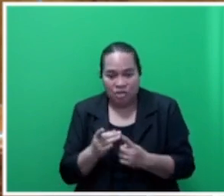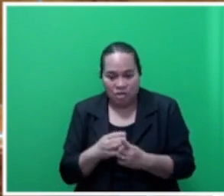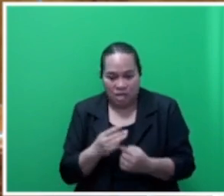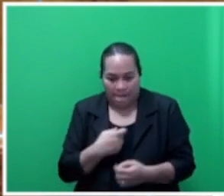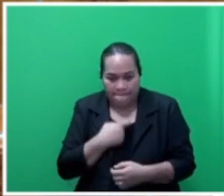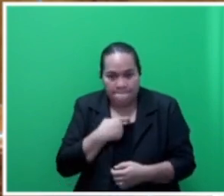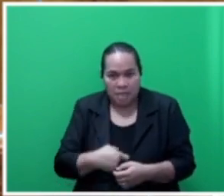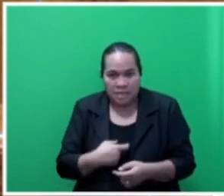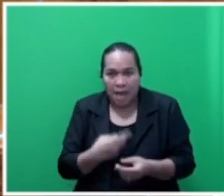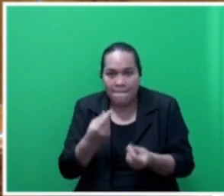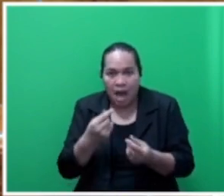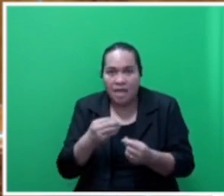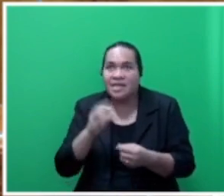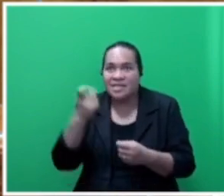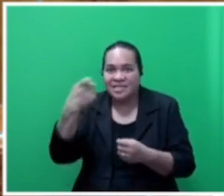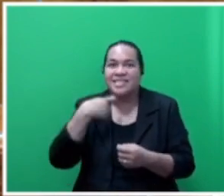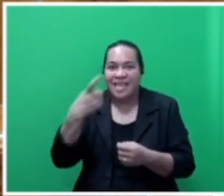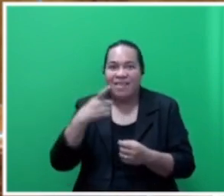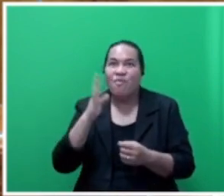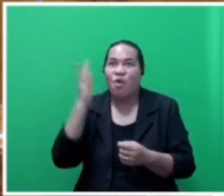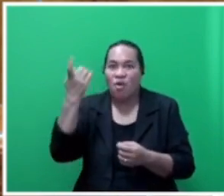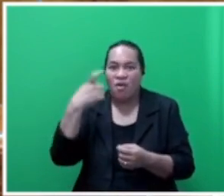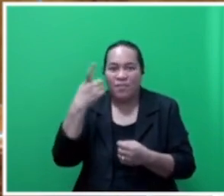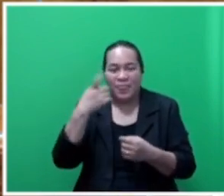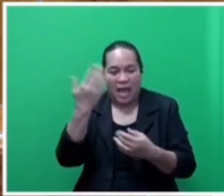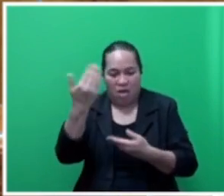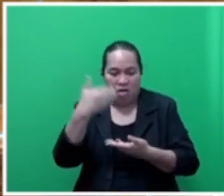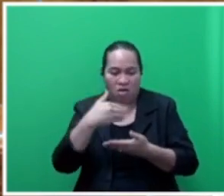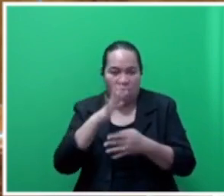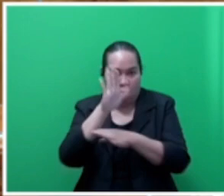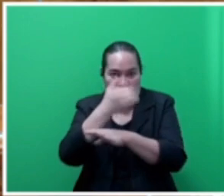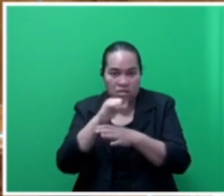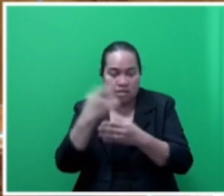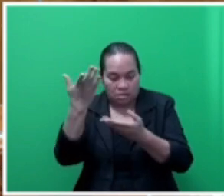transfers, which has surpassed